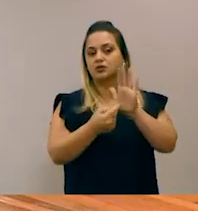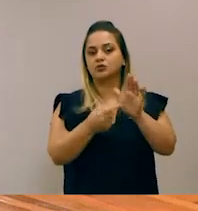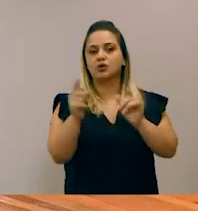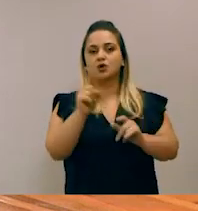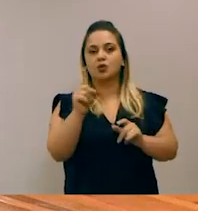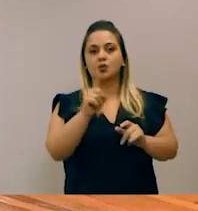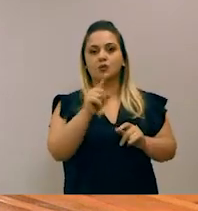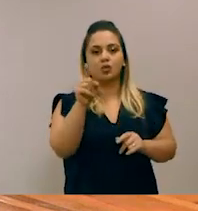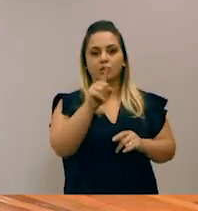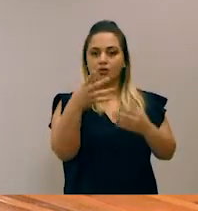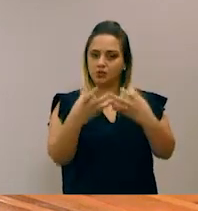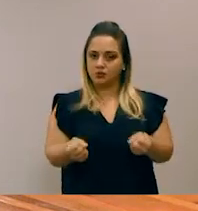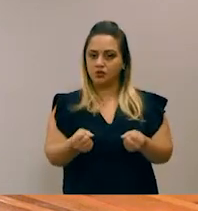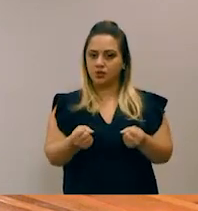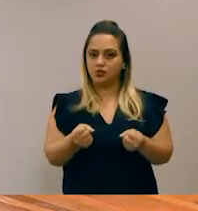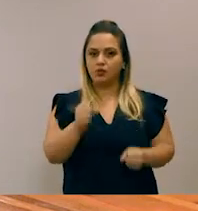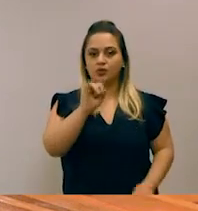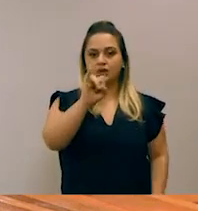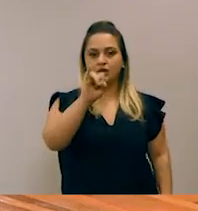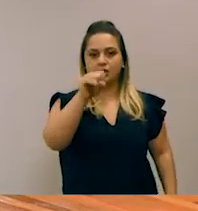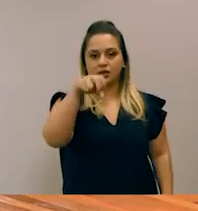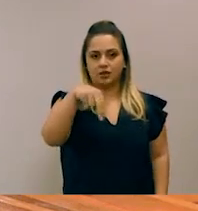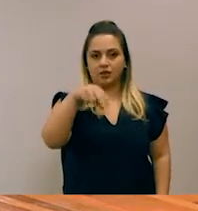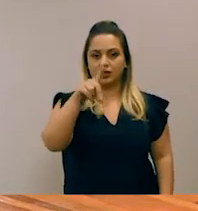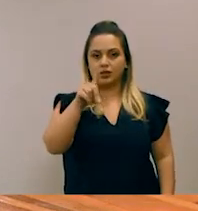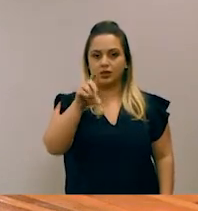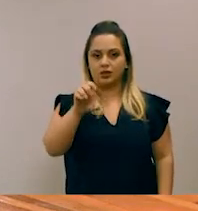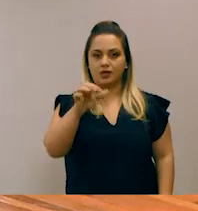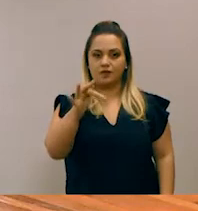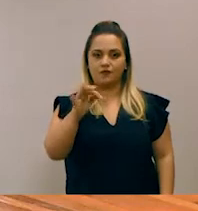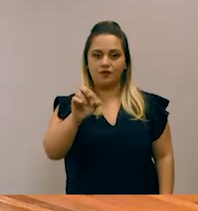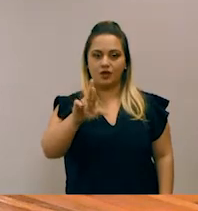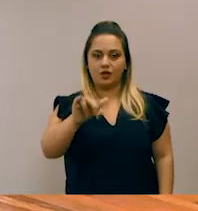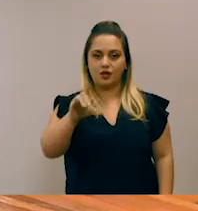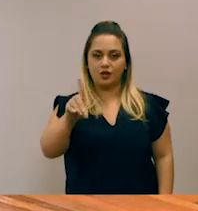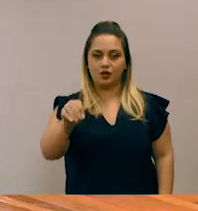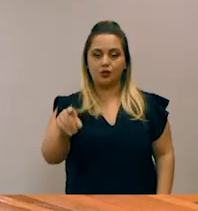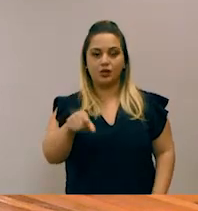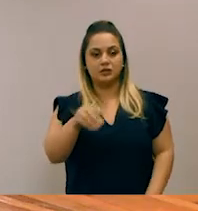and they are immediately identified as